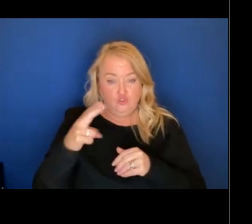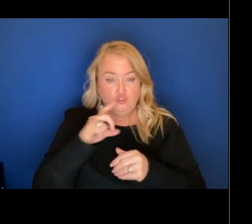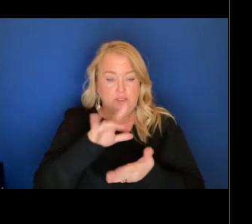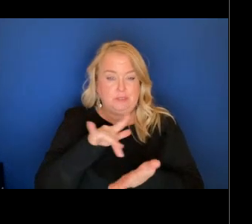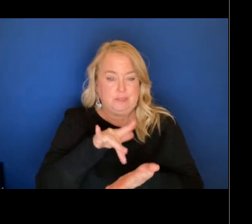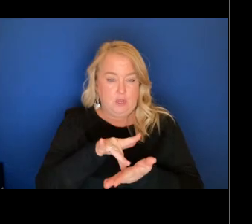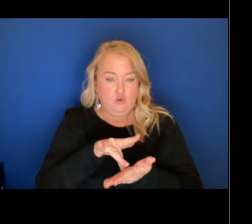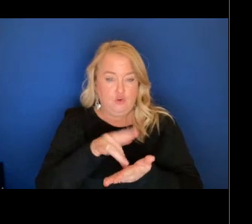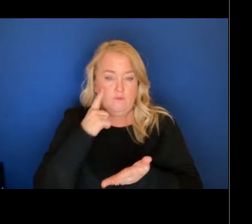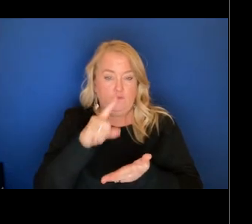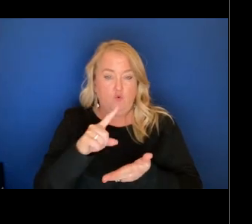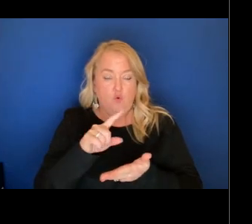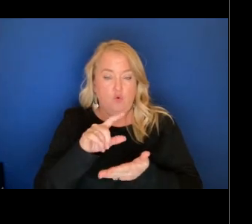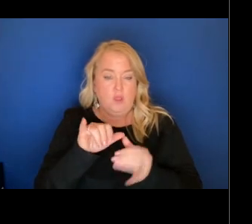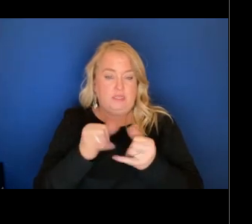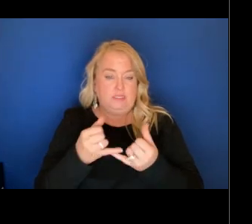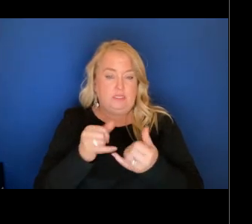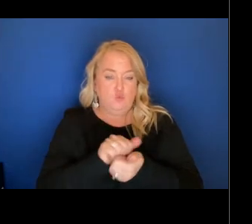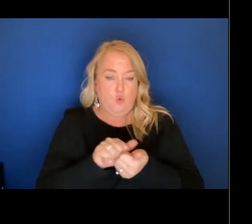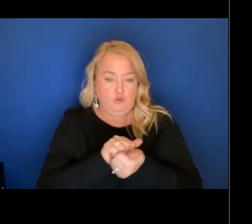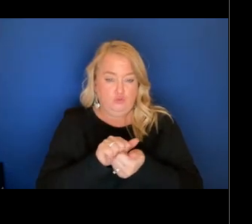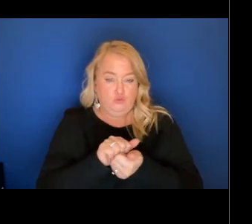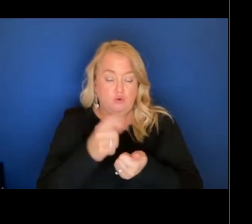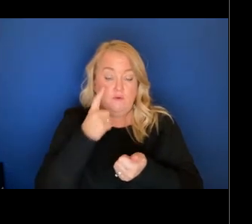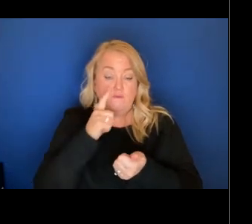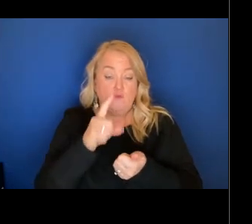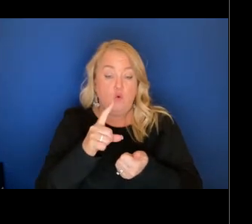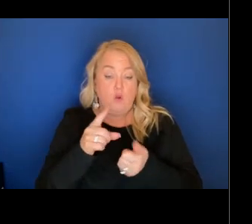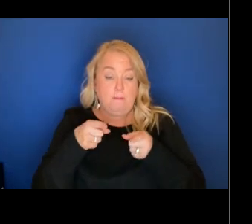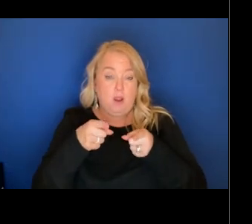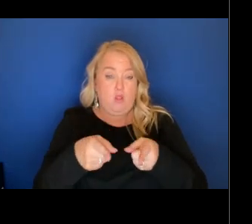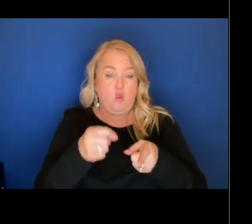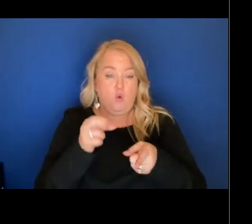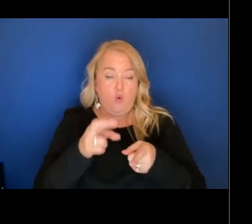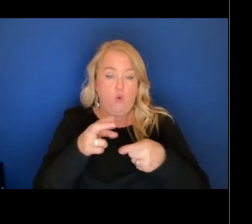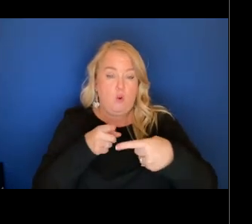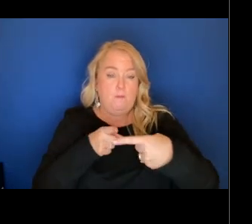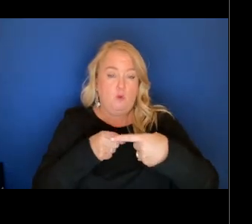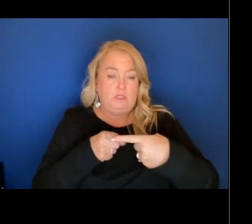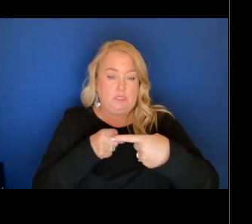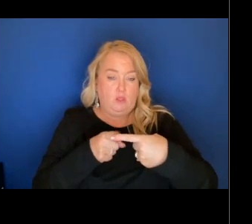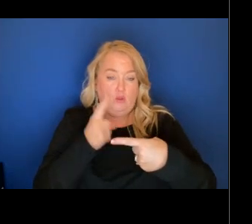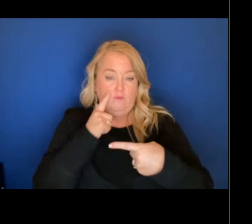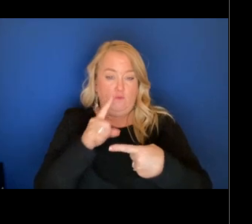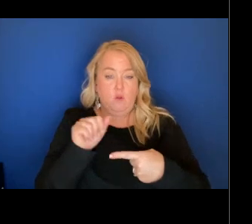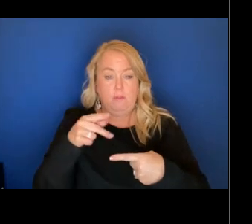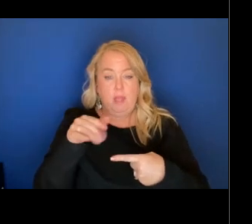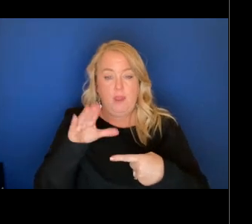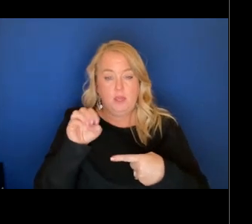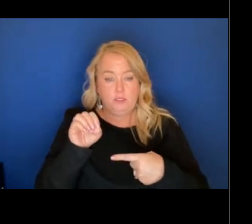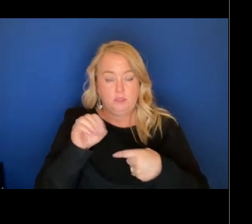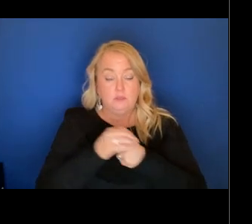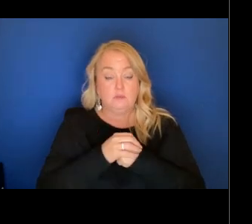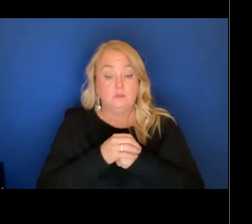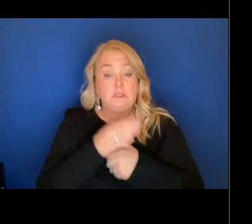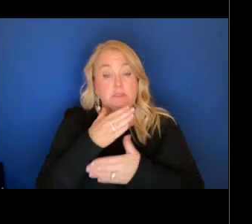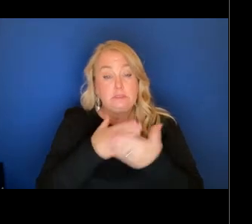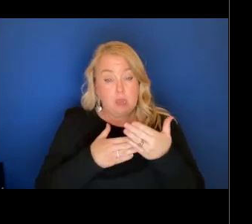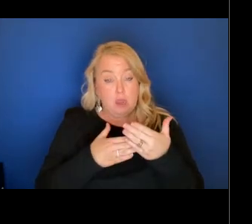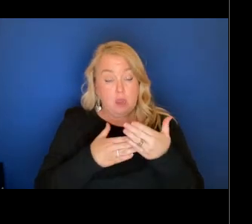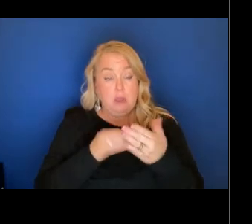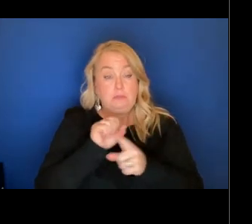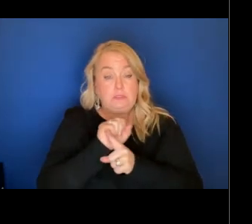the dishwasher for either a parallel or perpendicular approach to the appliance. In certain layouts, such